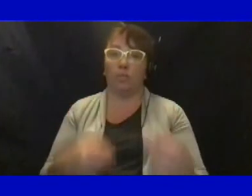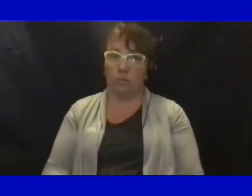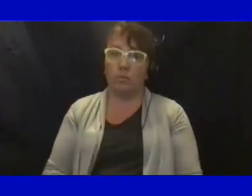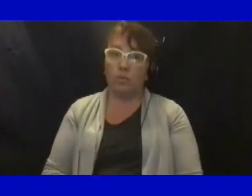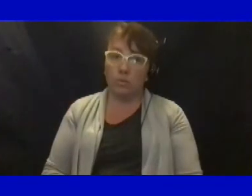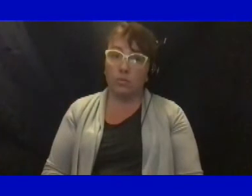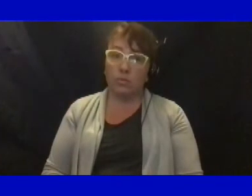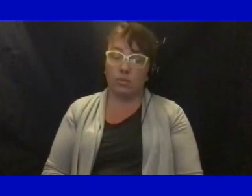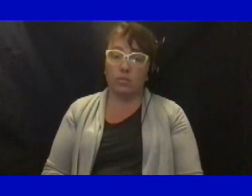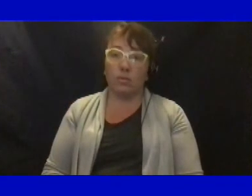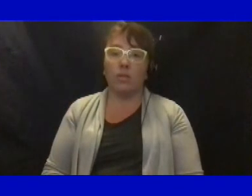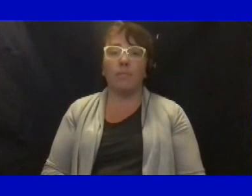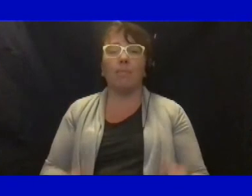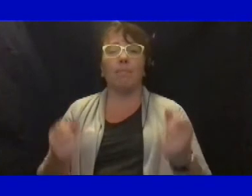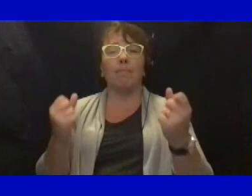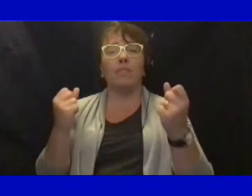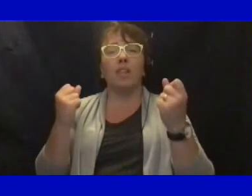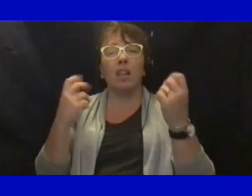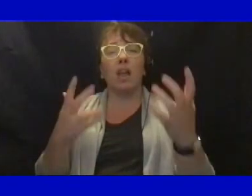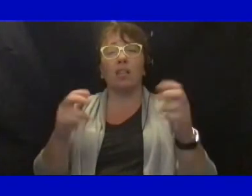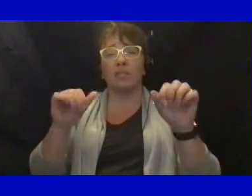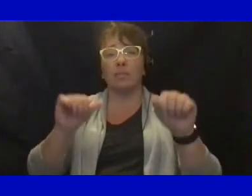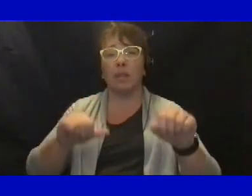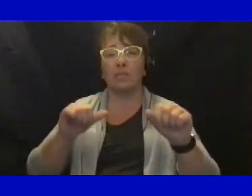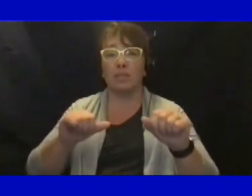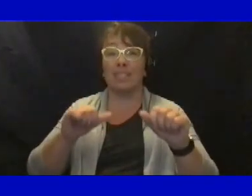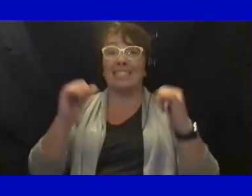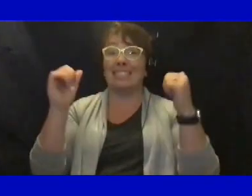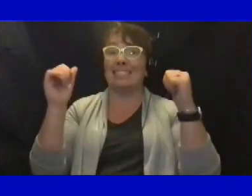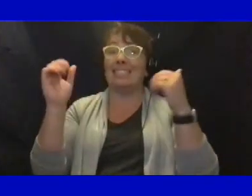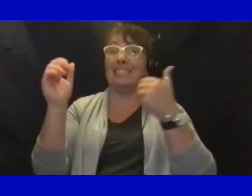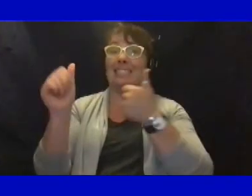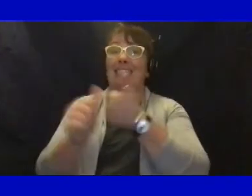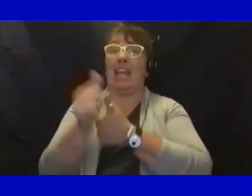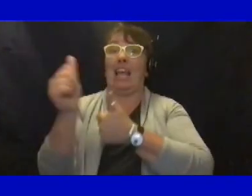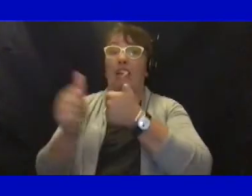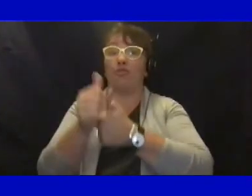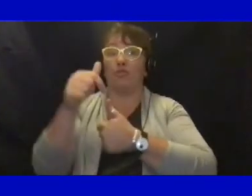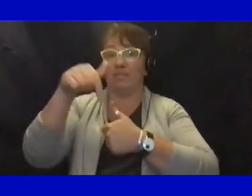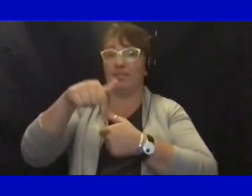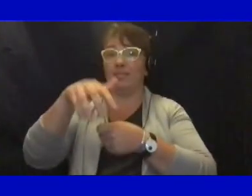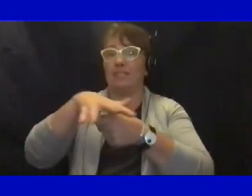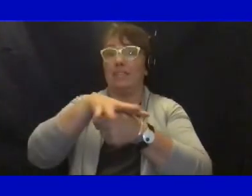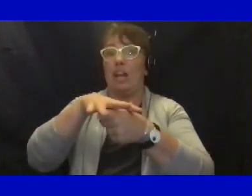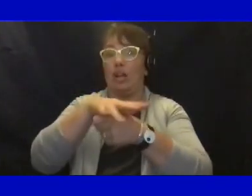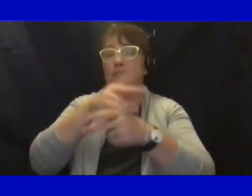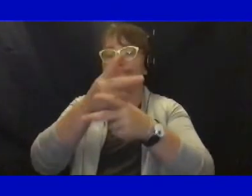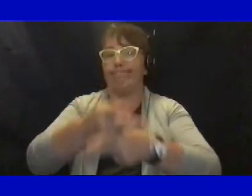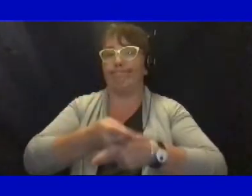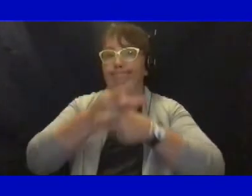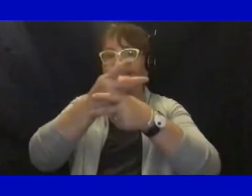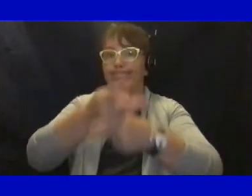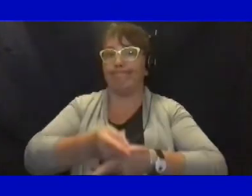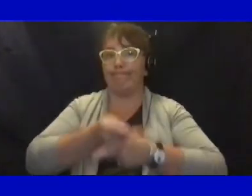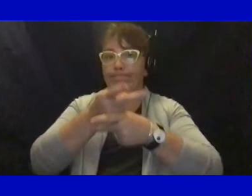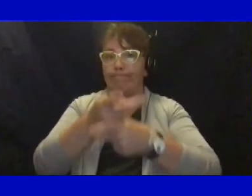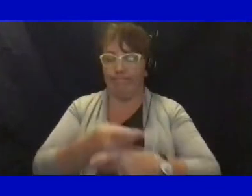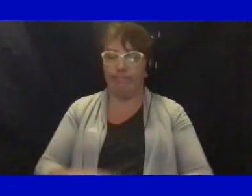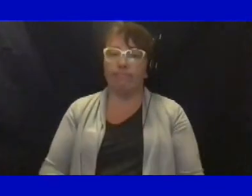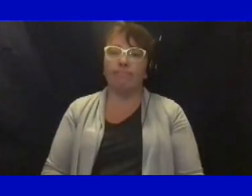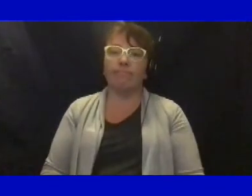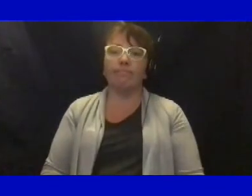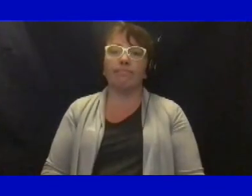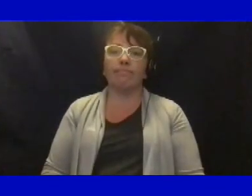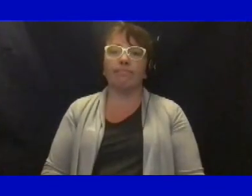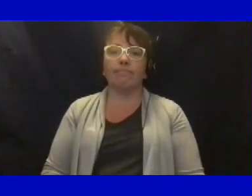debris flows and flooding. It's a very dangerous situation in this area. Now, towards the end here, I want to make sure, because some of you may